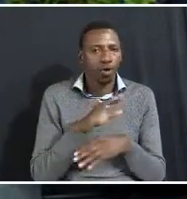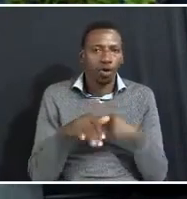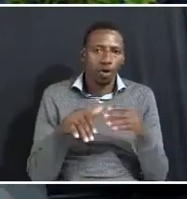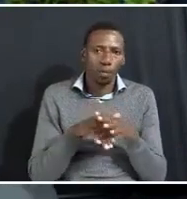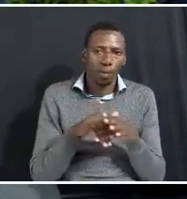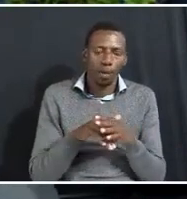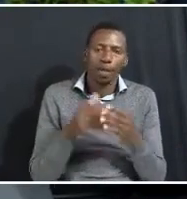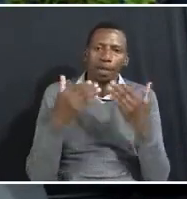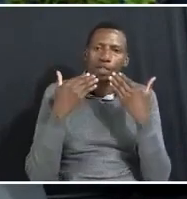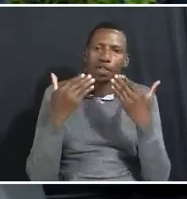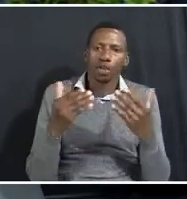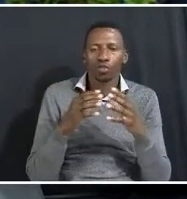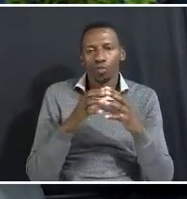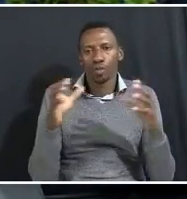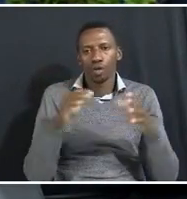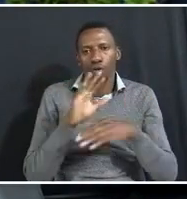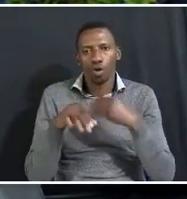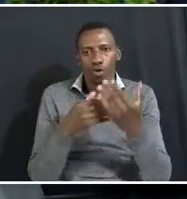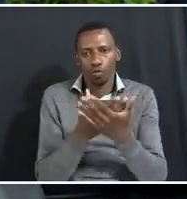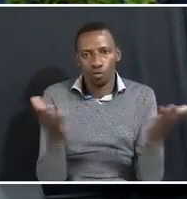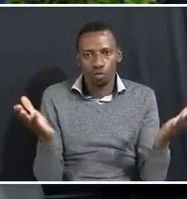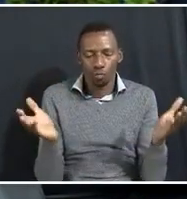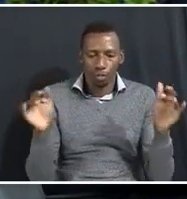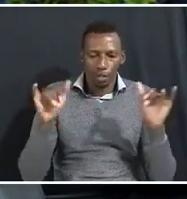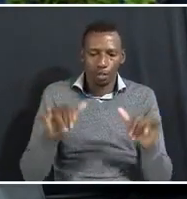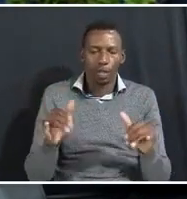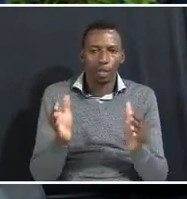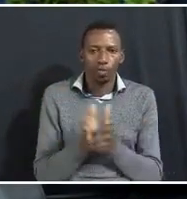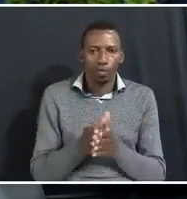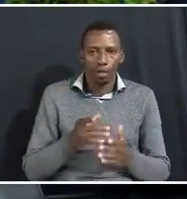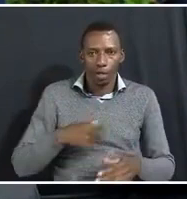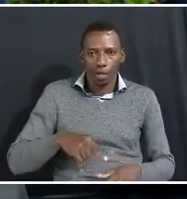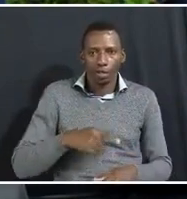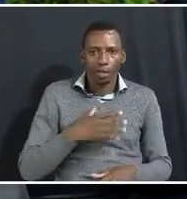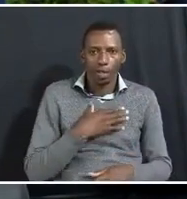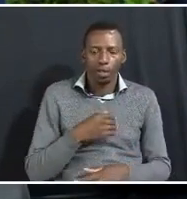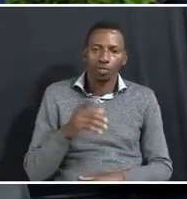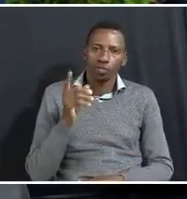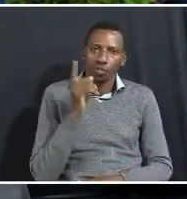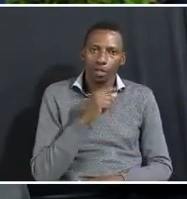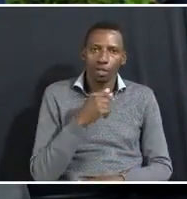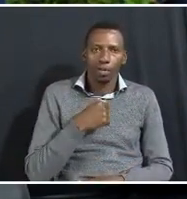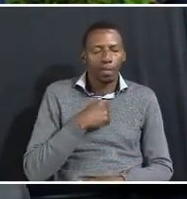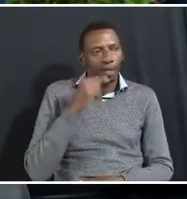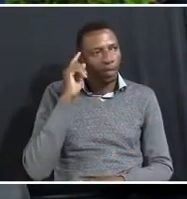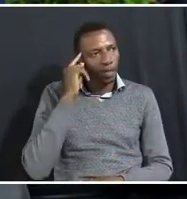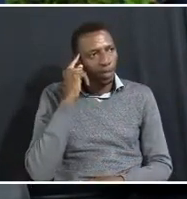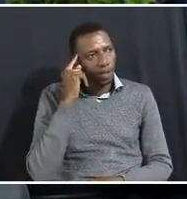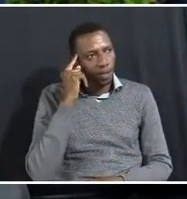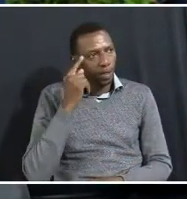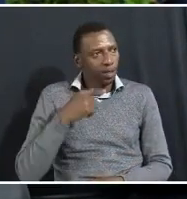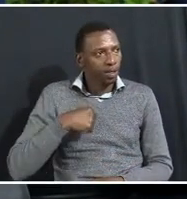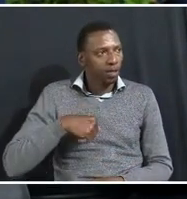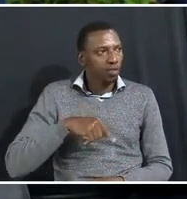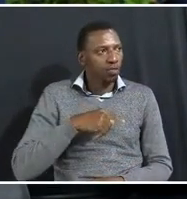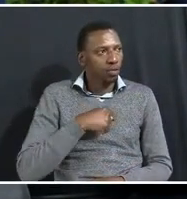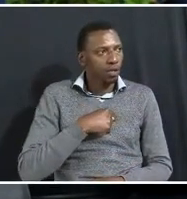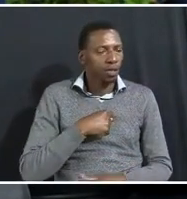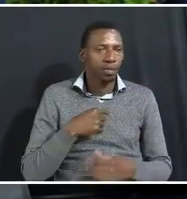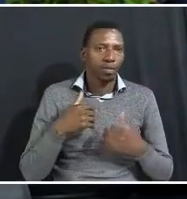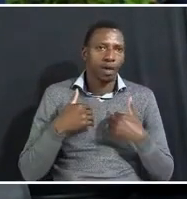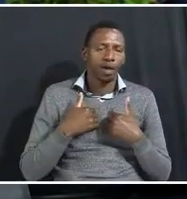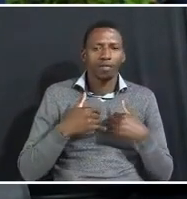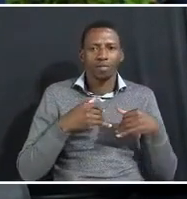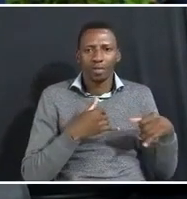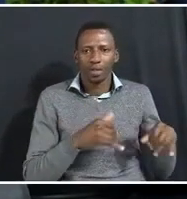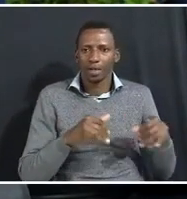you, all of you, for being with us. And to conclude, I think we have